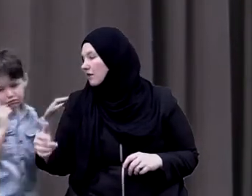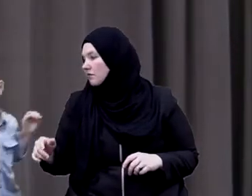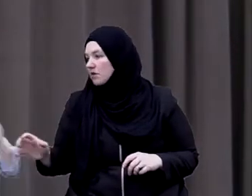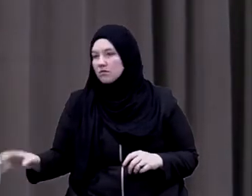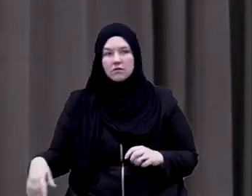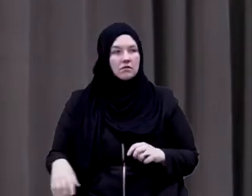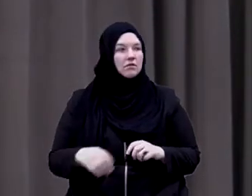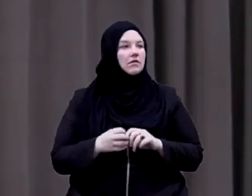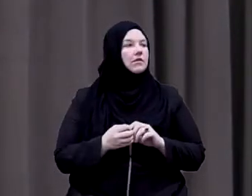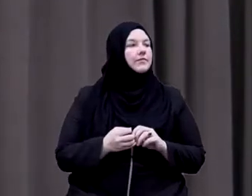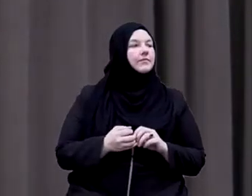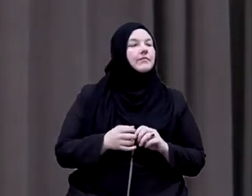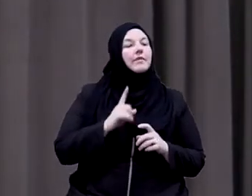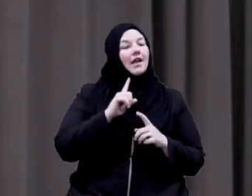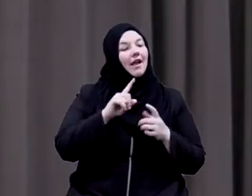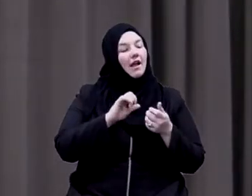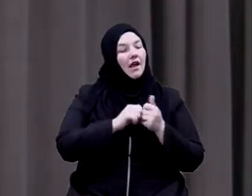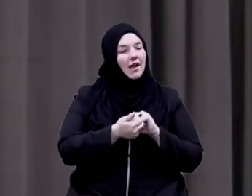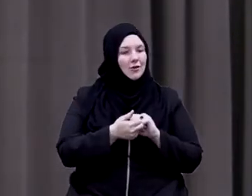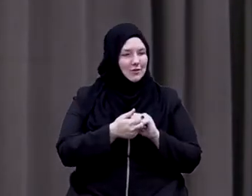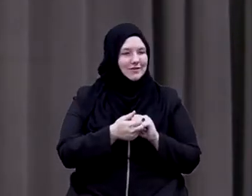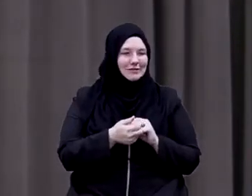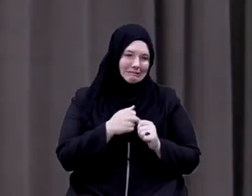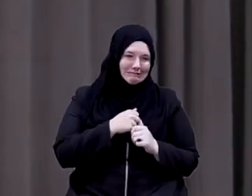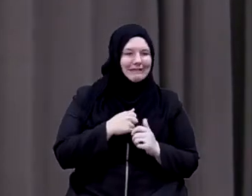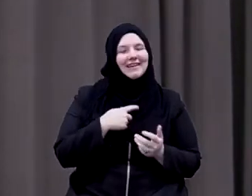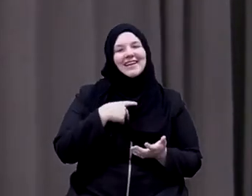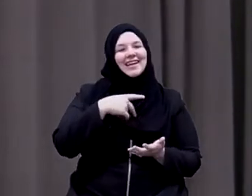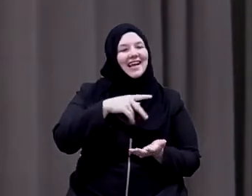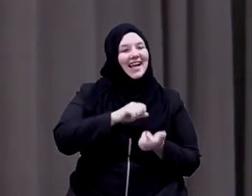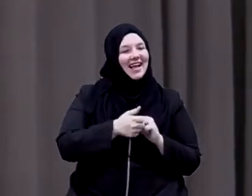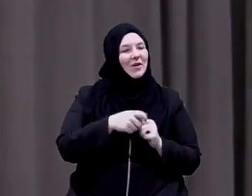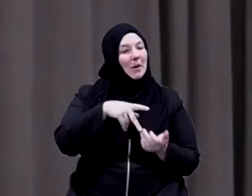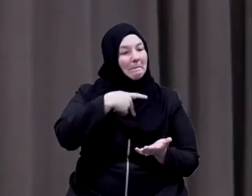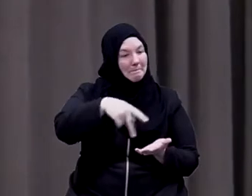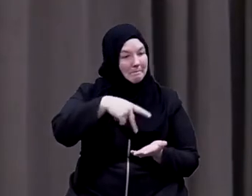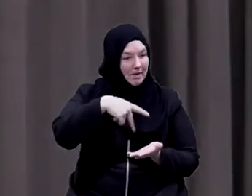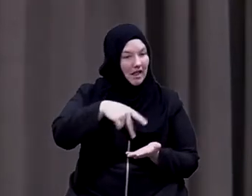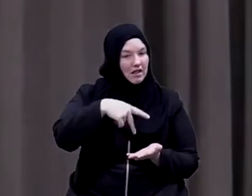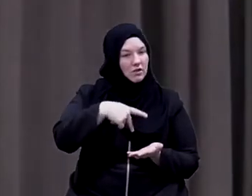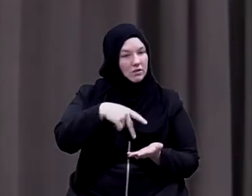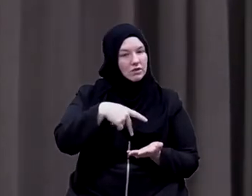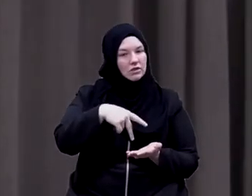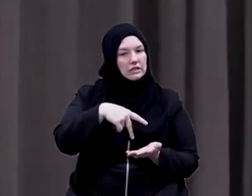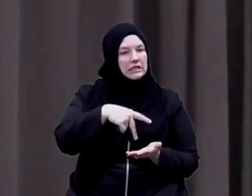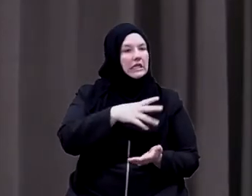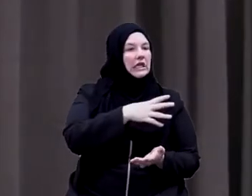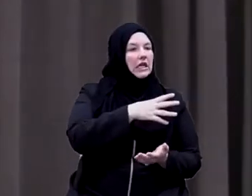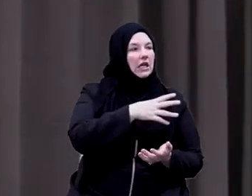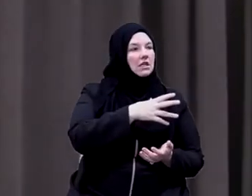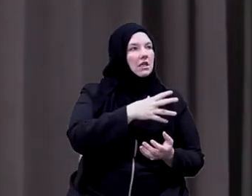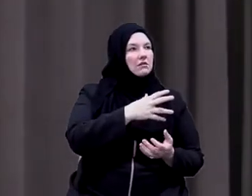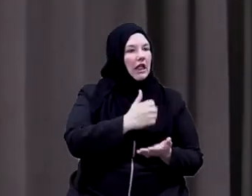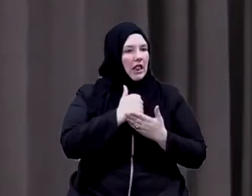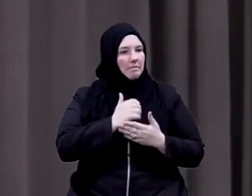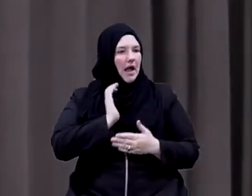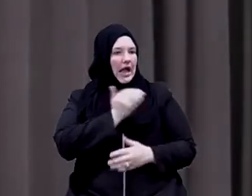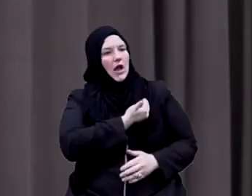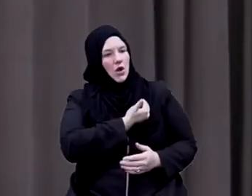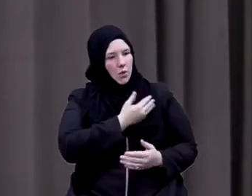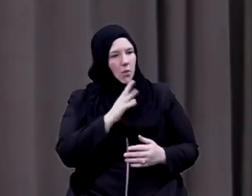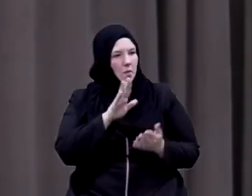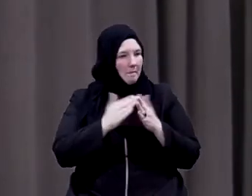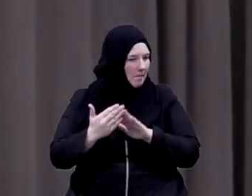does a pelerina help our ummah? How does a singer help our ummah?